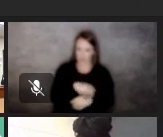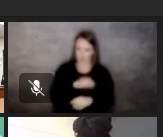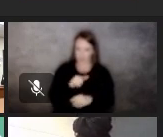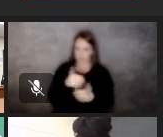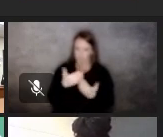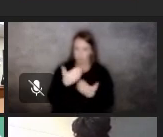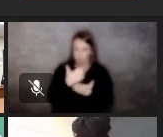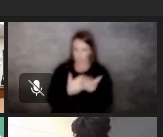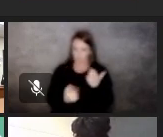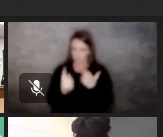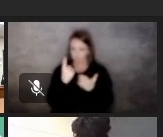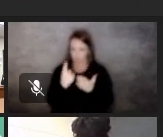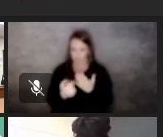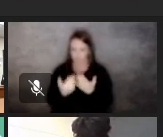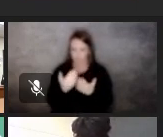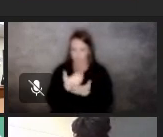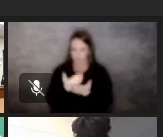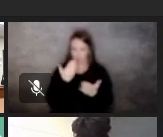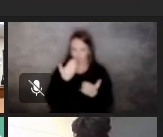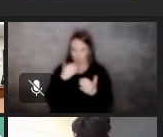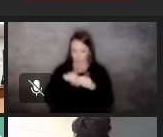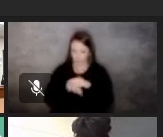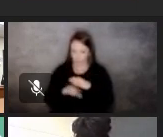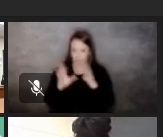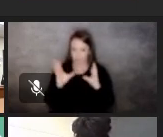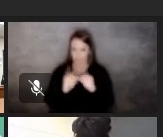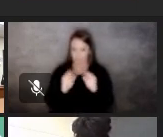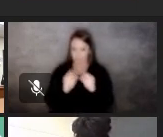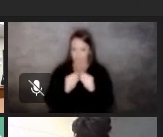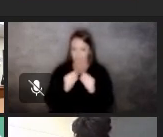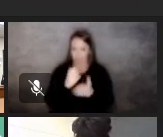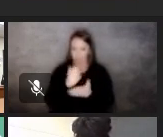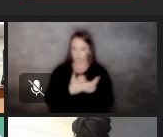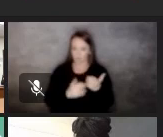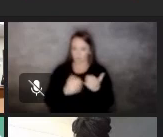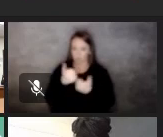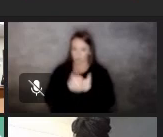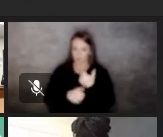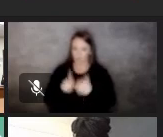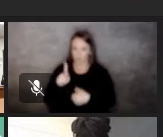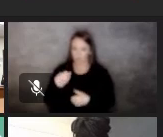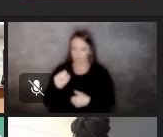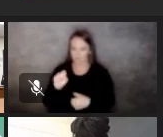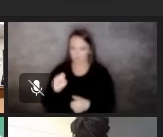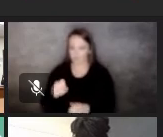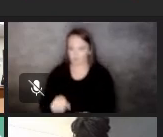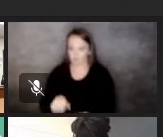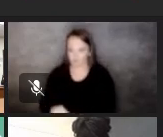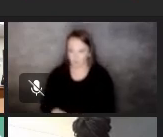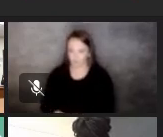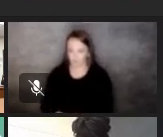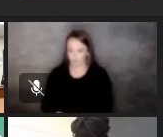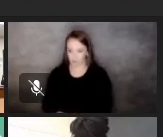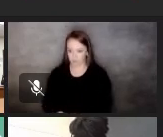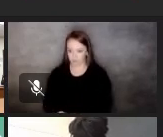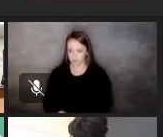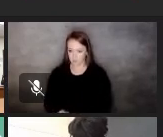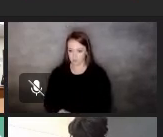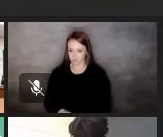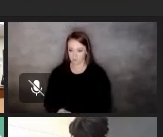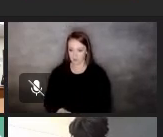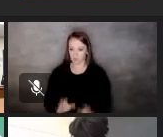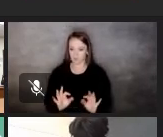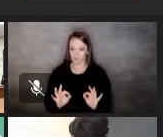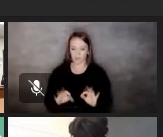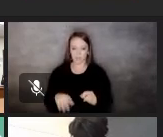vision, there is a portion of every CAST document called the writer's vision. And so they did a lot of research on mission and